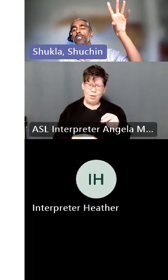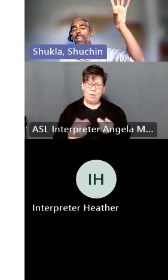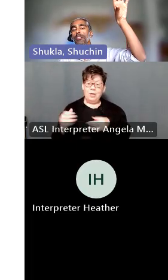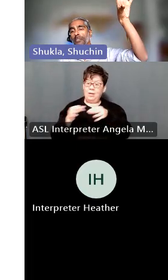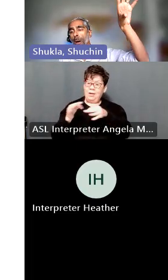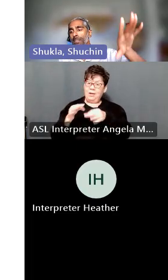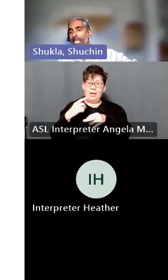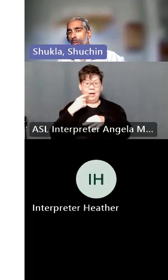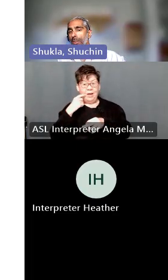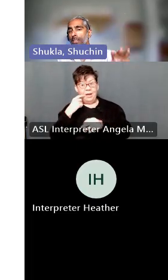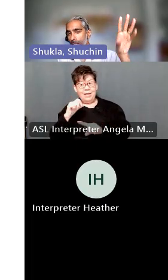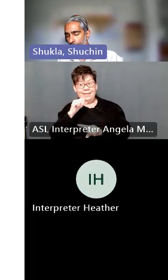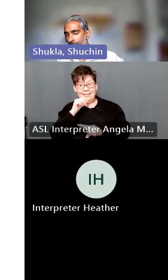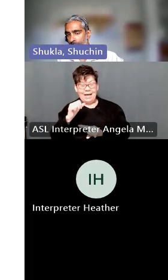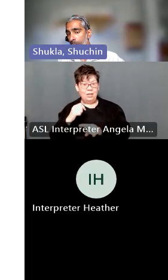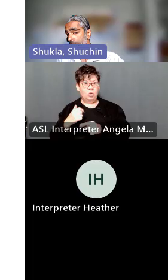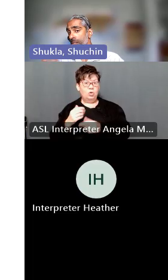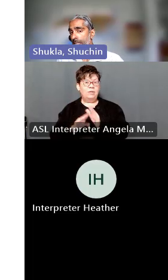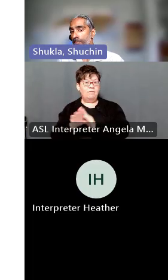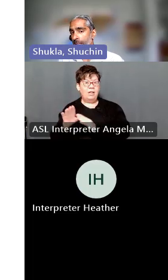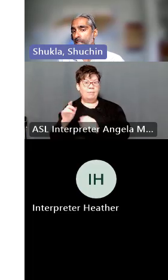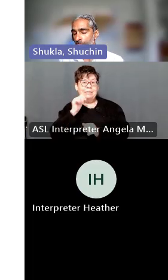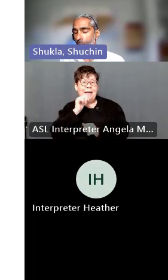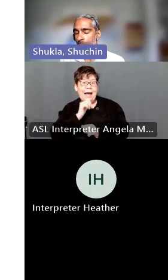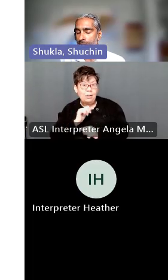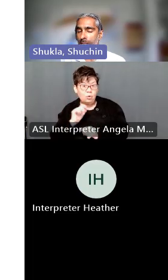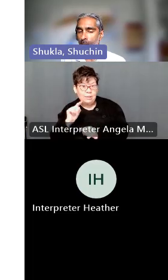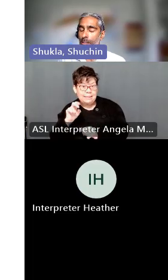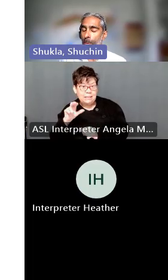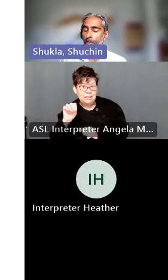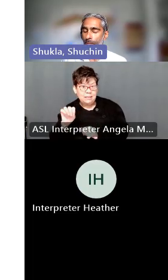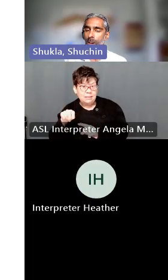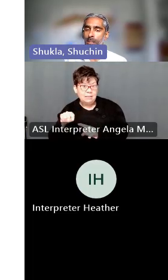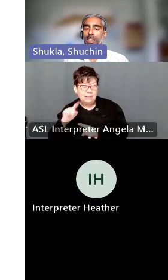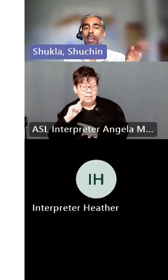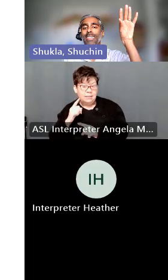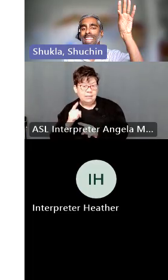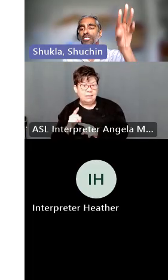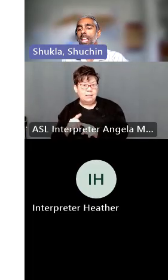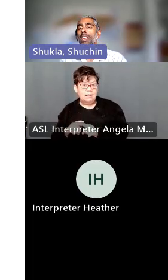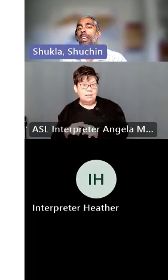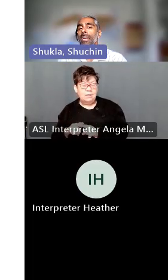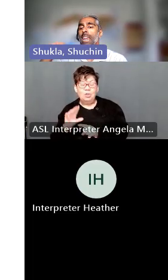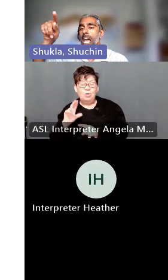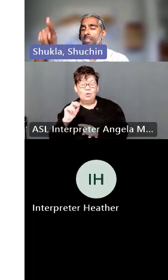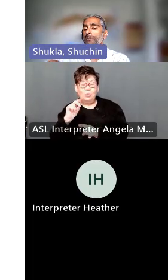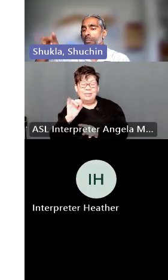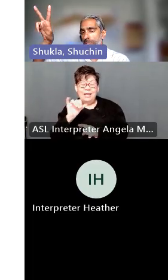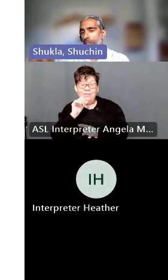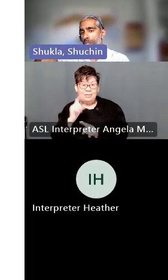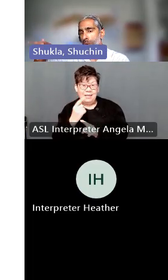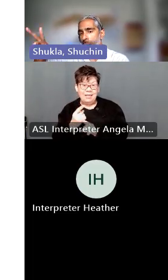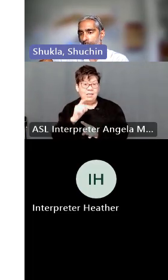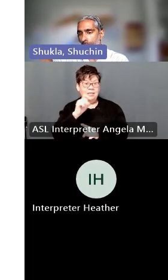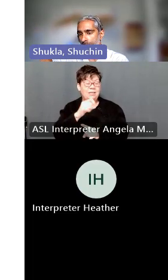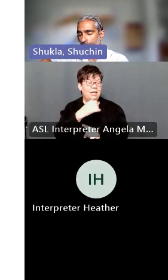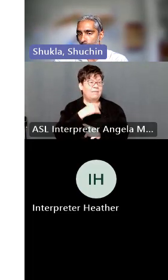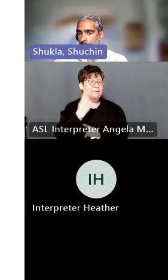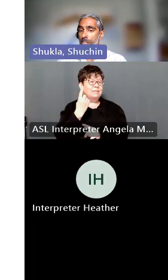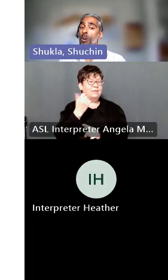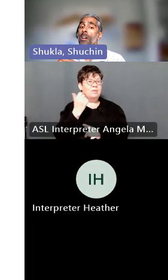addiction is not just that you develop a tolerance of the dependence, which these meds can cause, methadone and buprenorphine can cause. It's not just that. You got to have something from those other